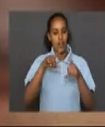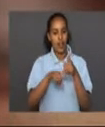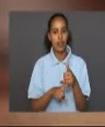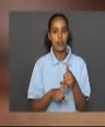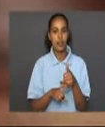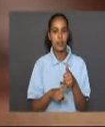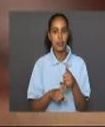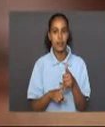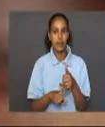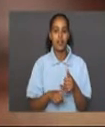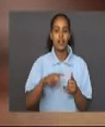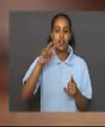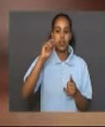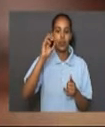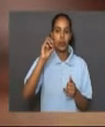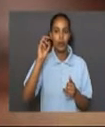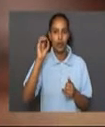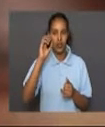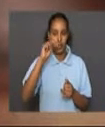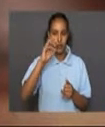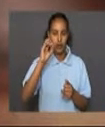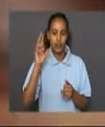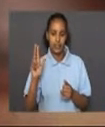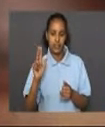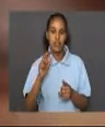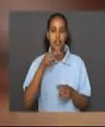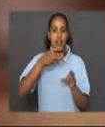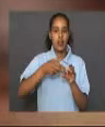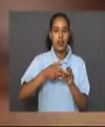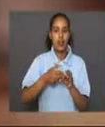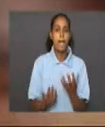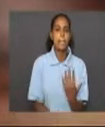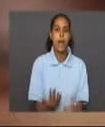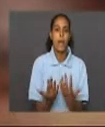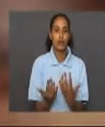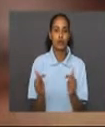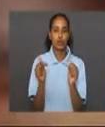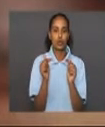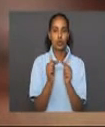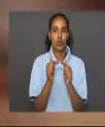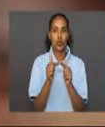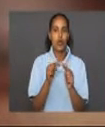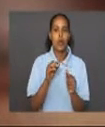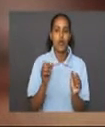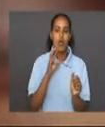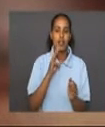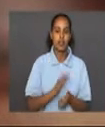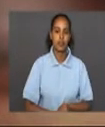Finally, the nitrogen dioxide gas is bubbled into warm